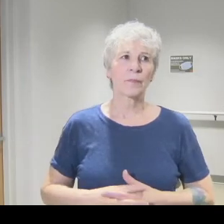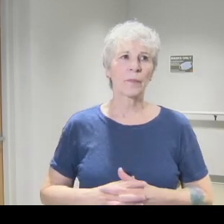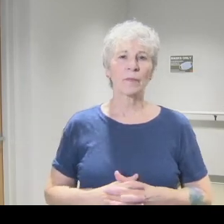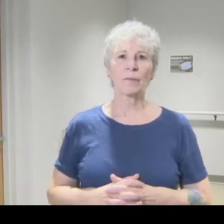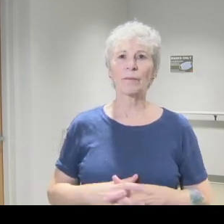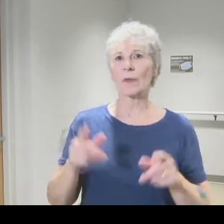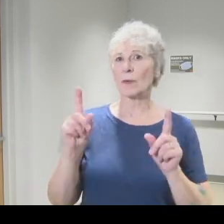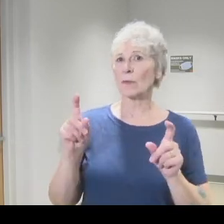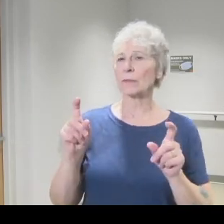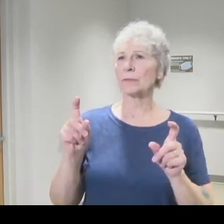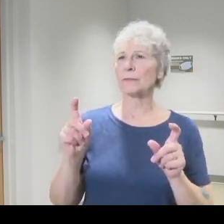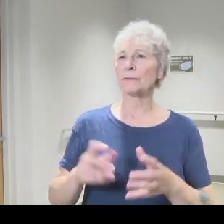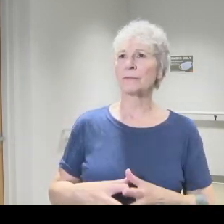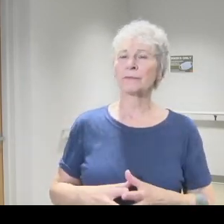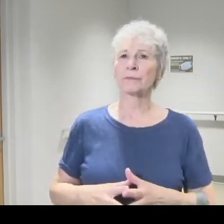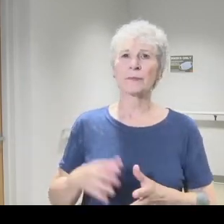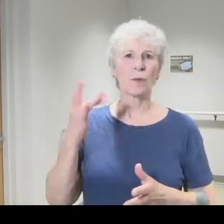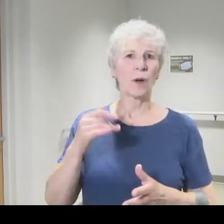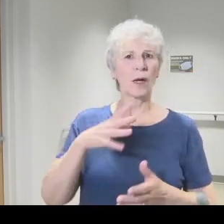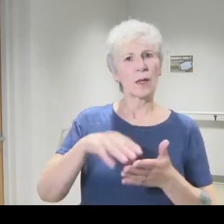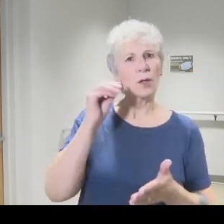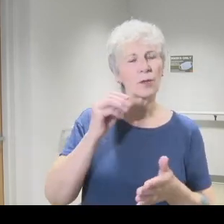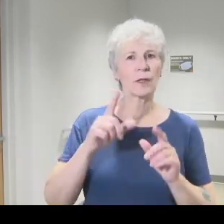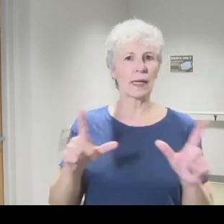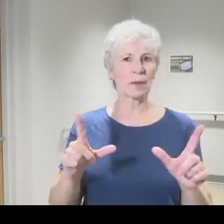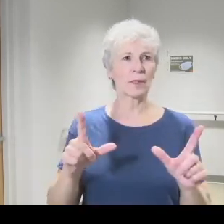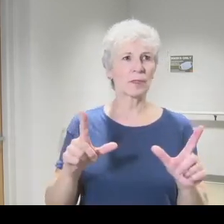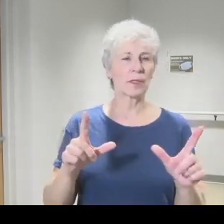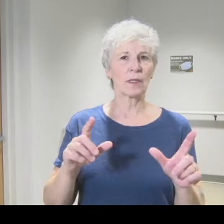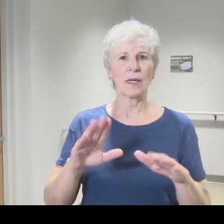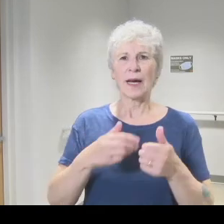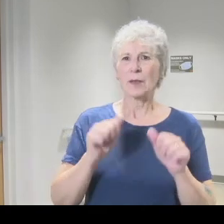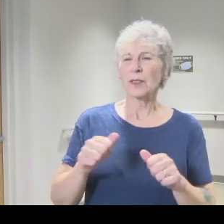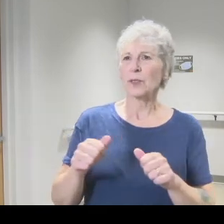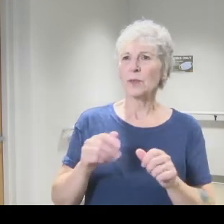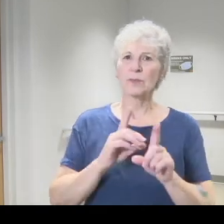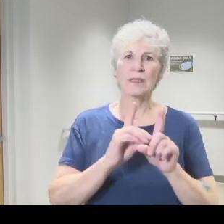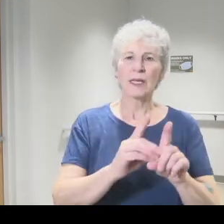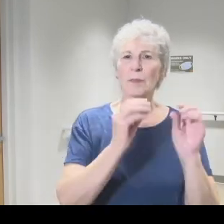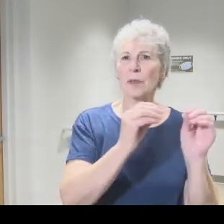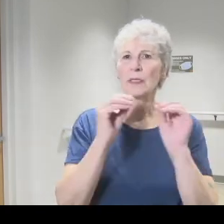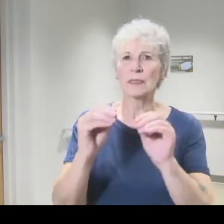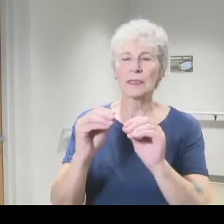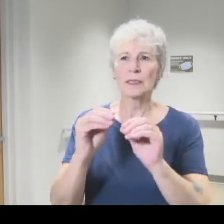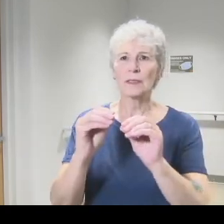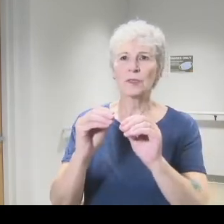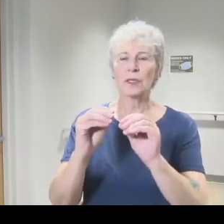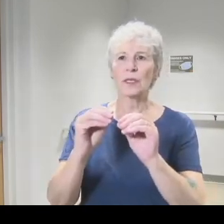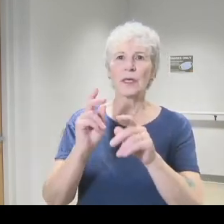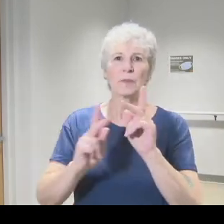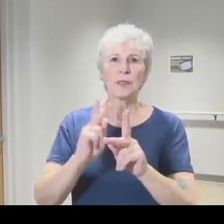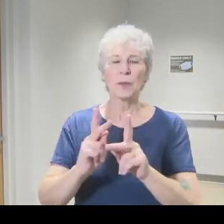the question is, why learn language? Well, how are you supposed to disciple people and plant a church if you can't even speak